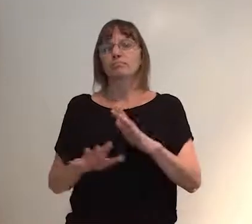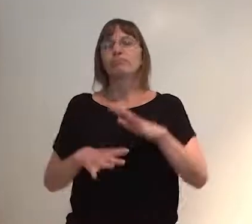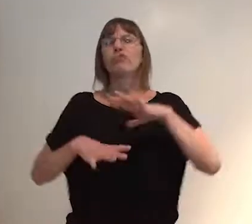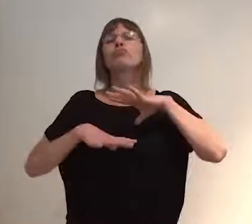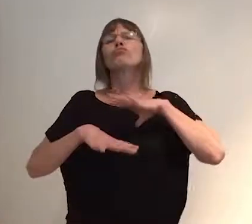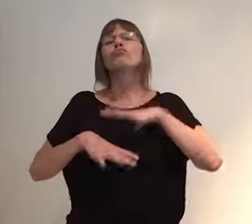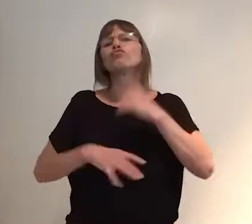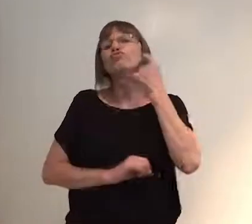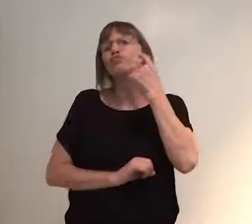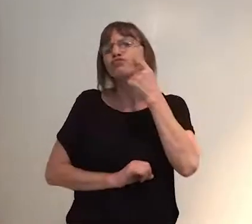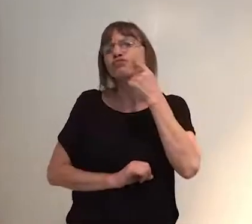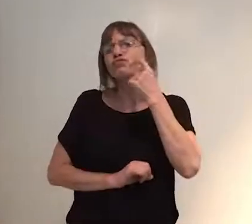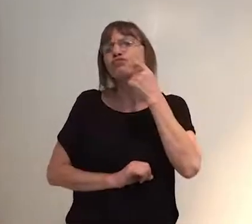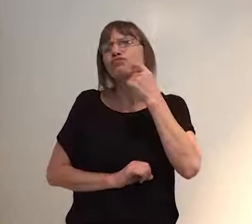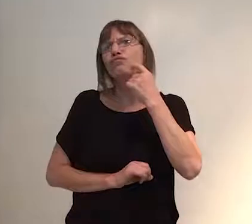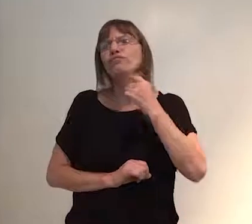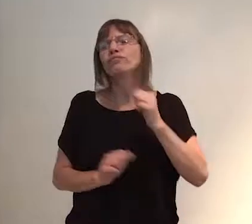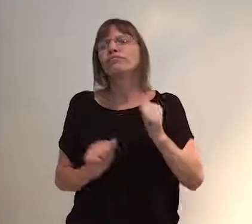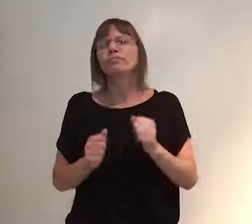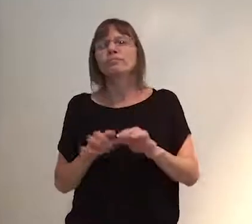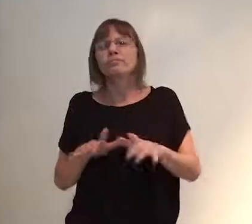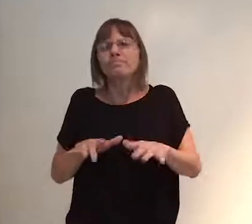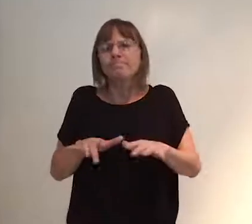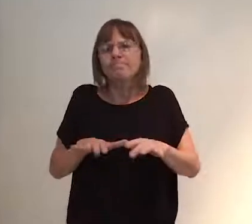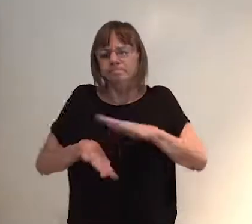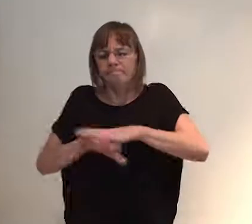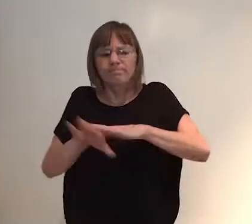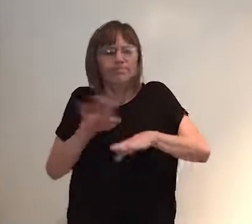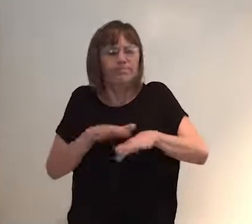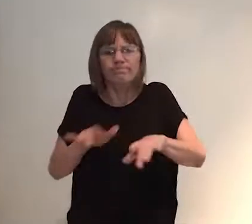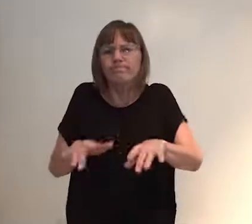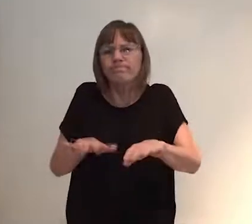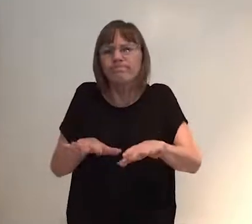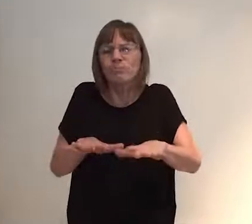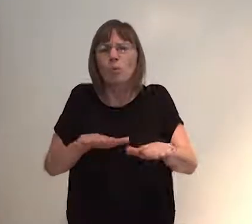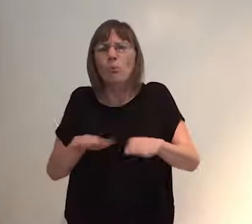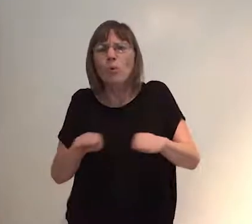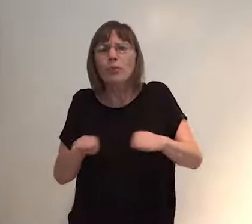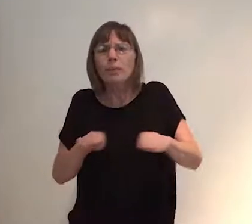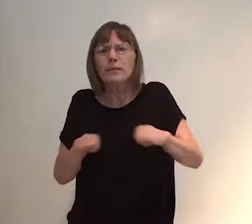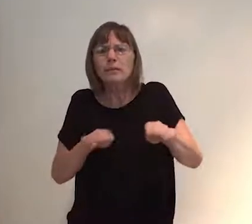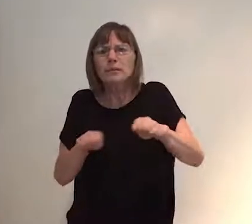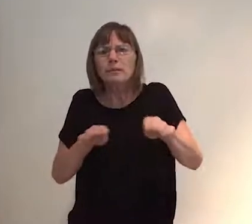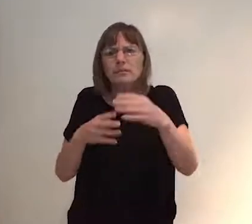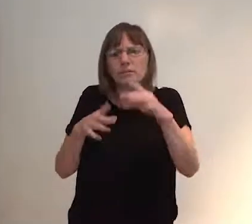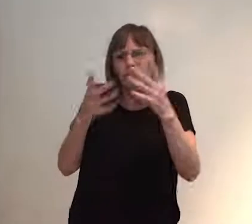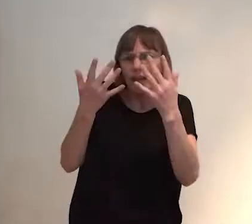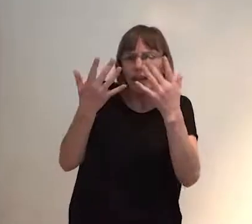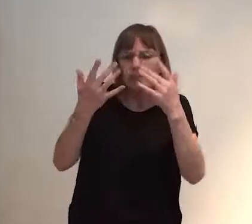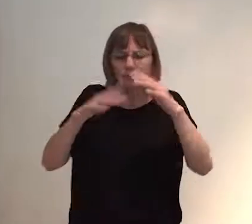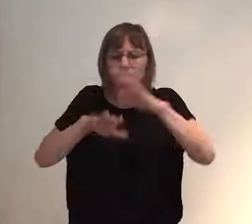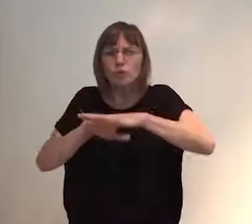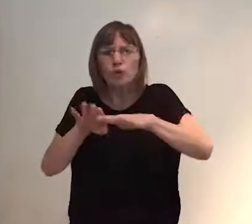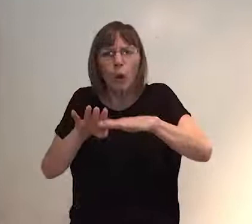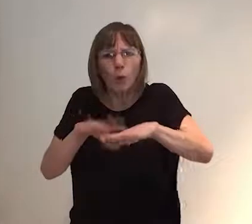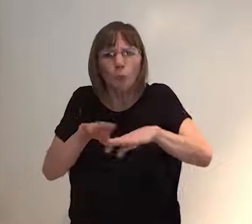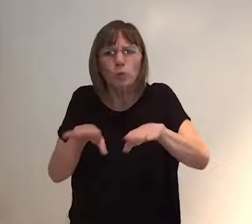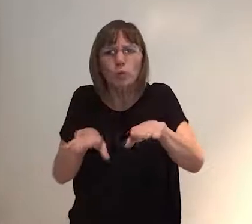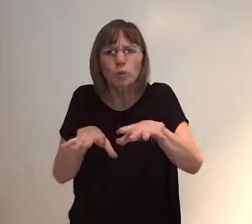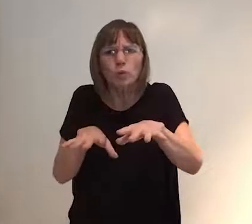Okay, so gently now wiggle through those fingers and those toes, put some movement through those fingers and those